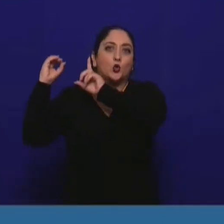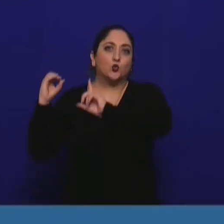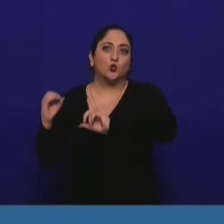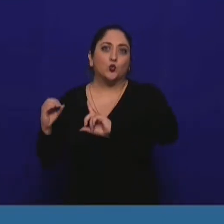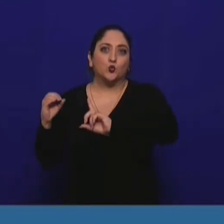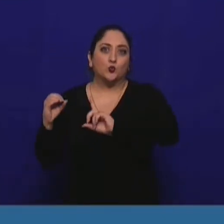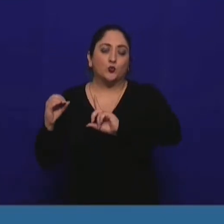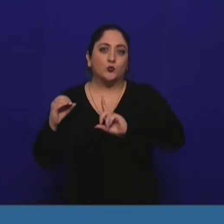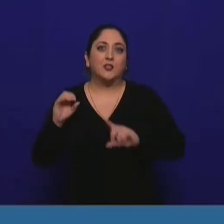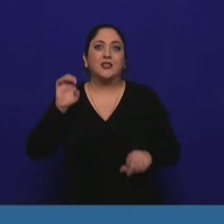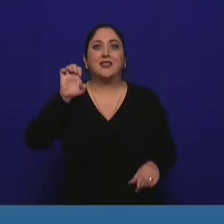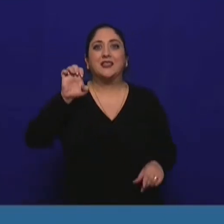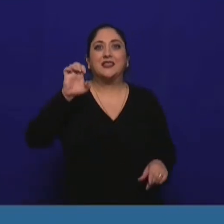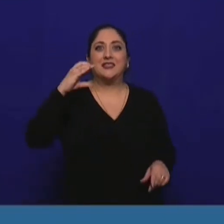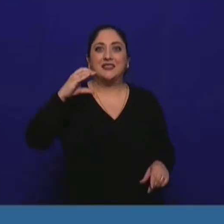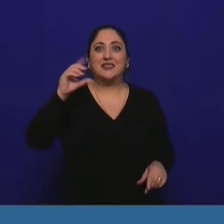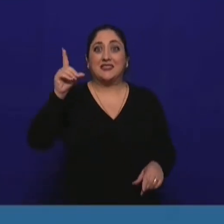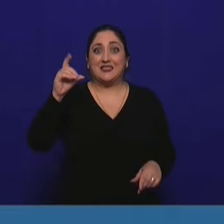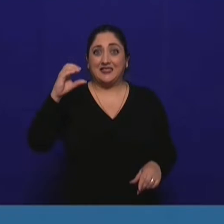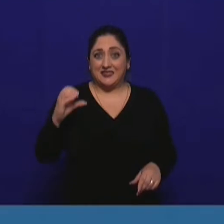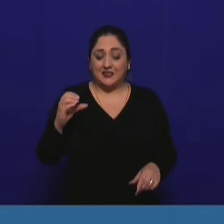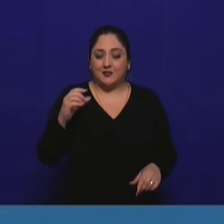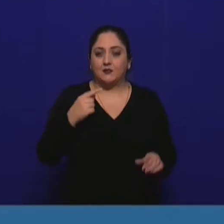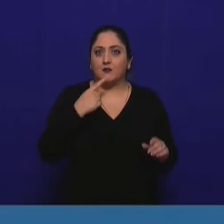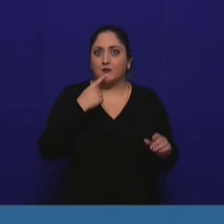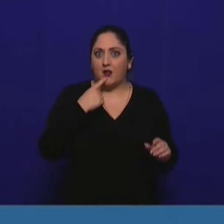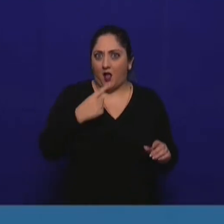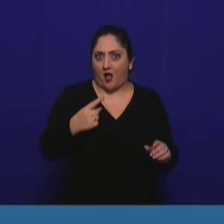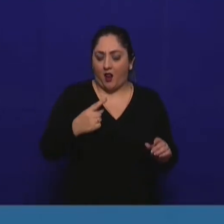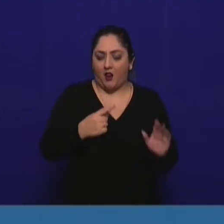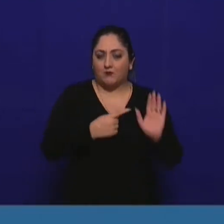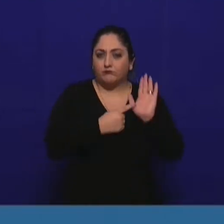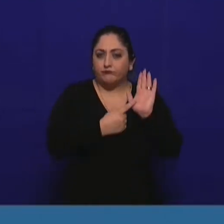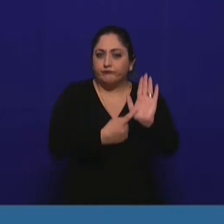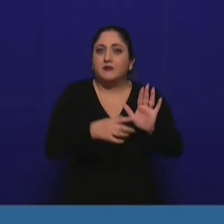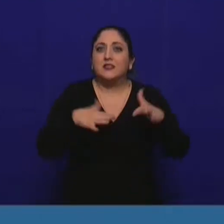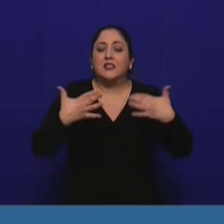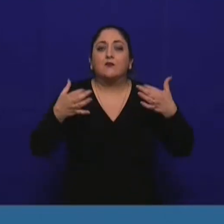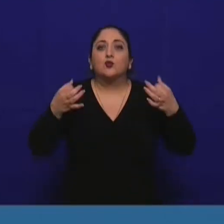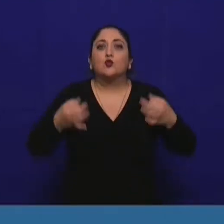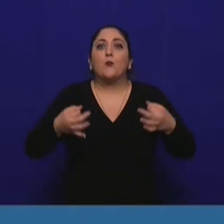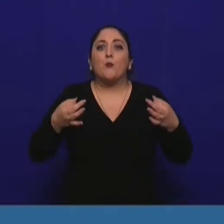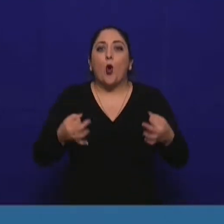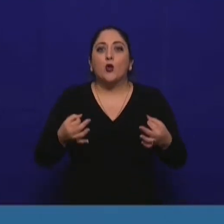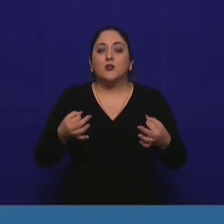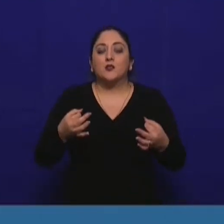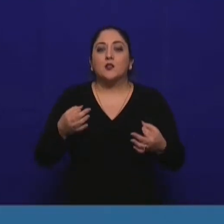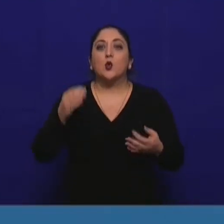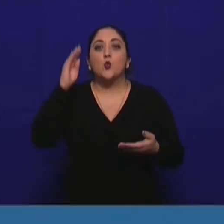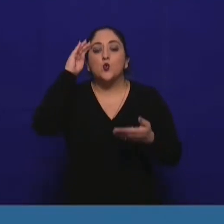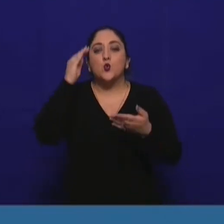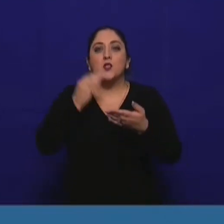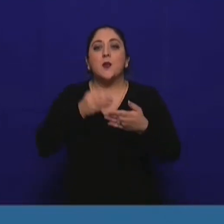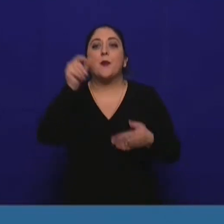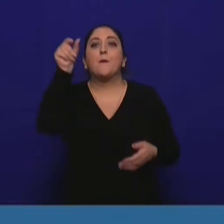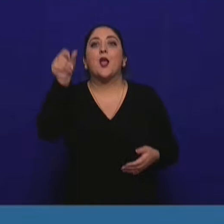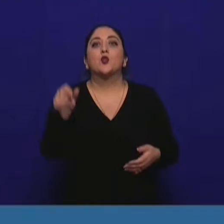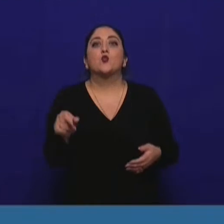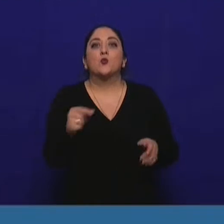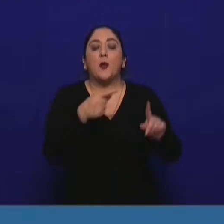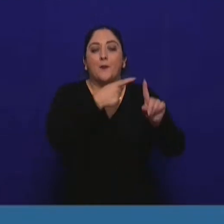Agency l-ECDC kienet ħarġet dokument kif għandek inti titratta pazjenti li jkunu